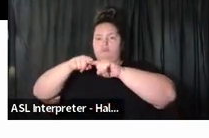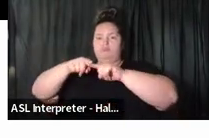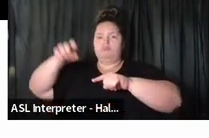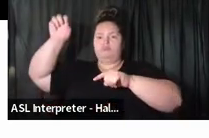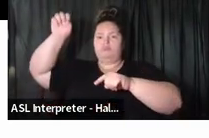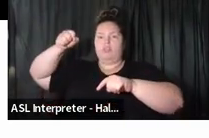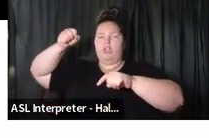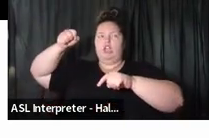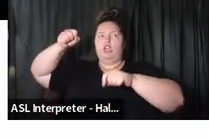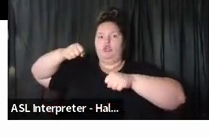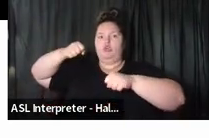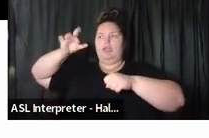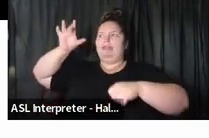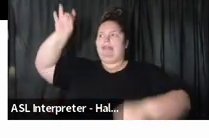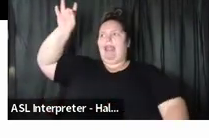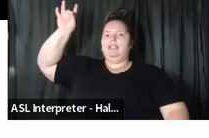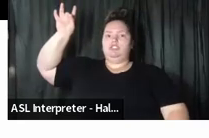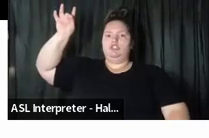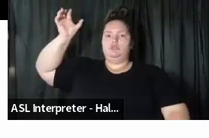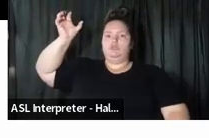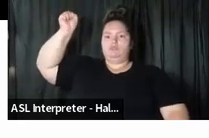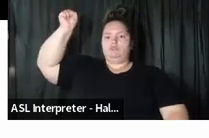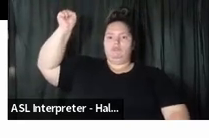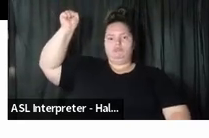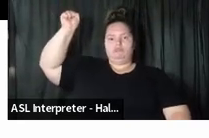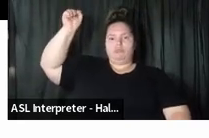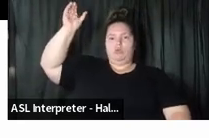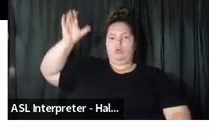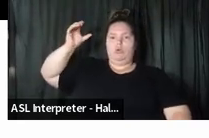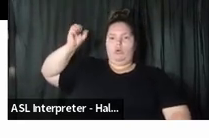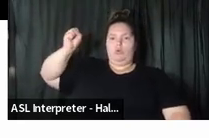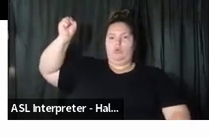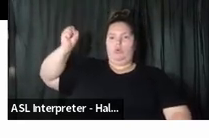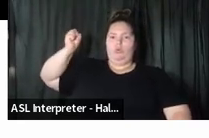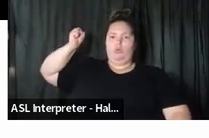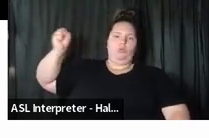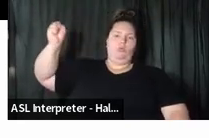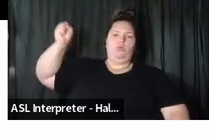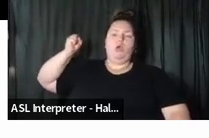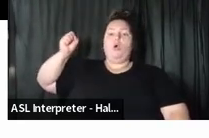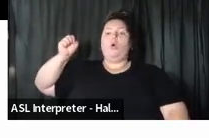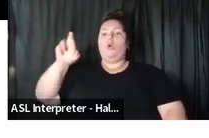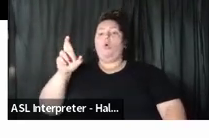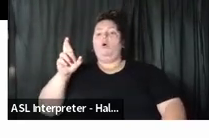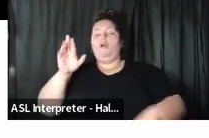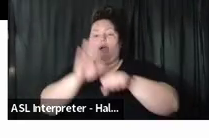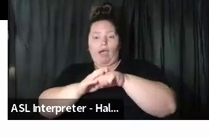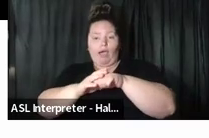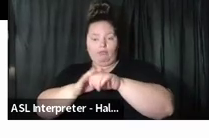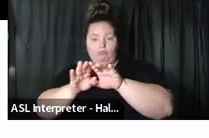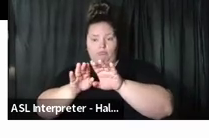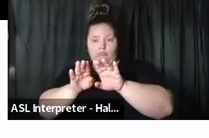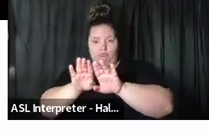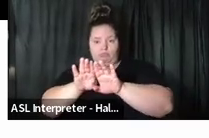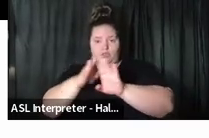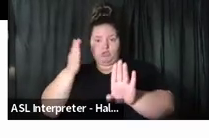what are they called? Like grab bar kind of things in your vehicle, or you can put it on the door itself, like where the window is. And